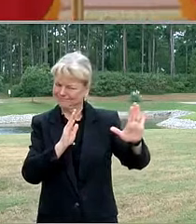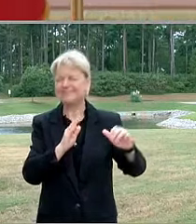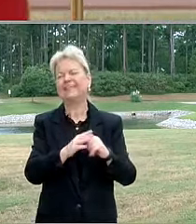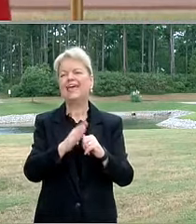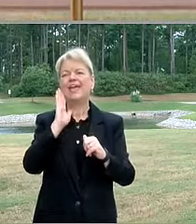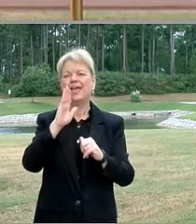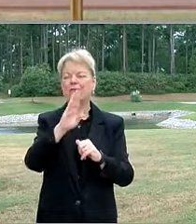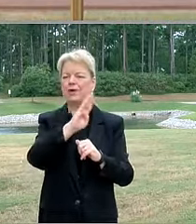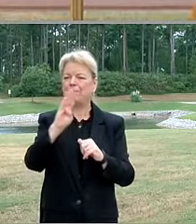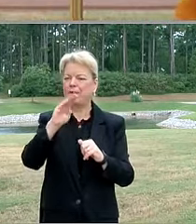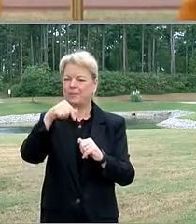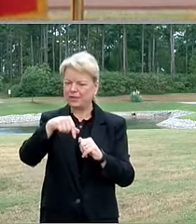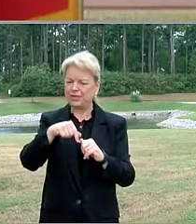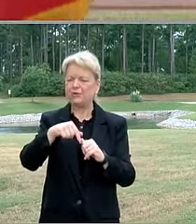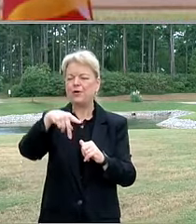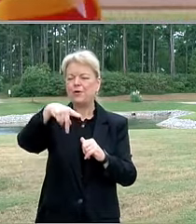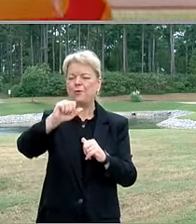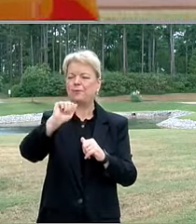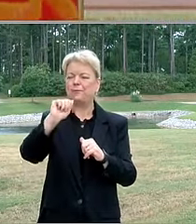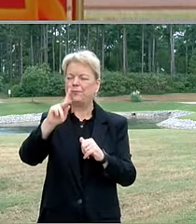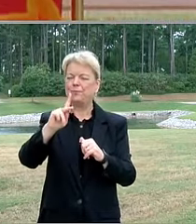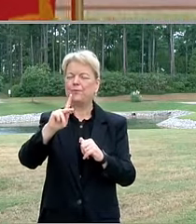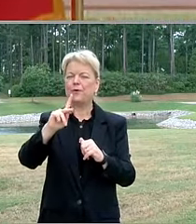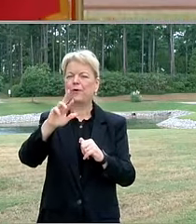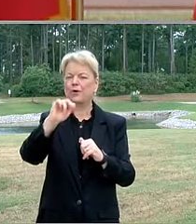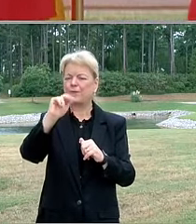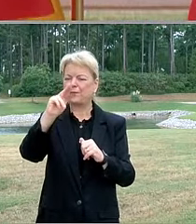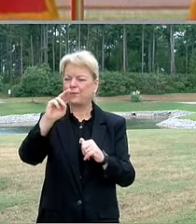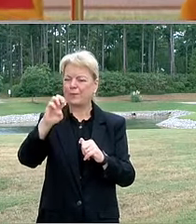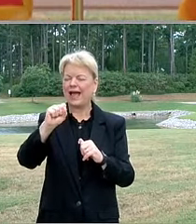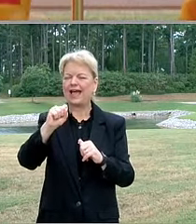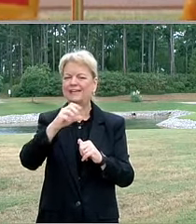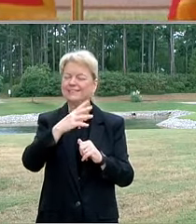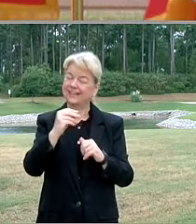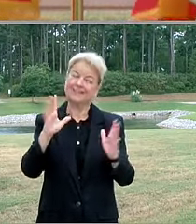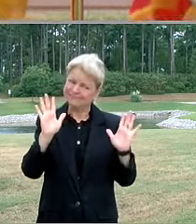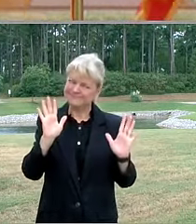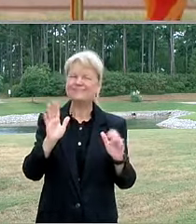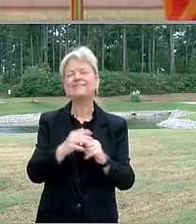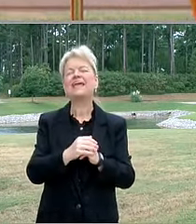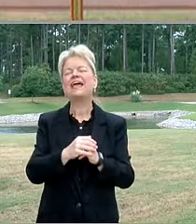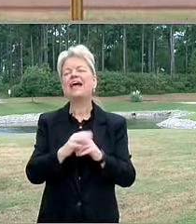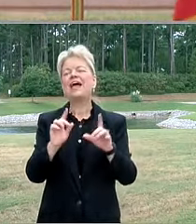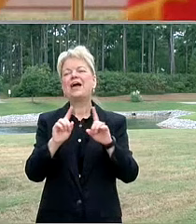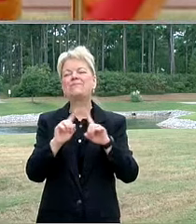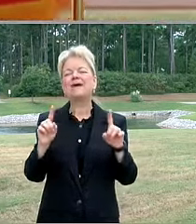It'll be barbecue, pork rinds, and a PBR. And so, but